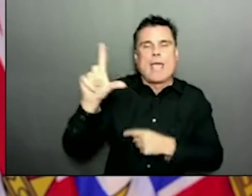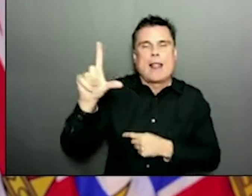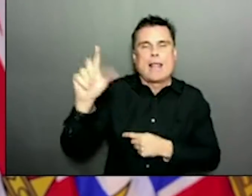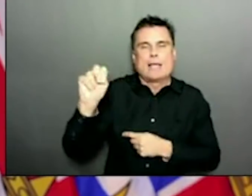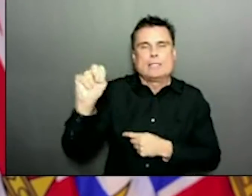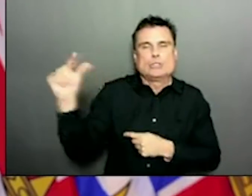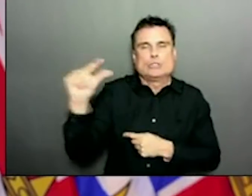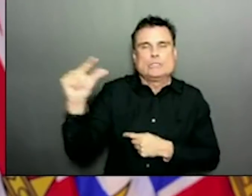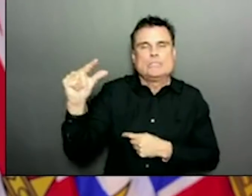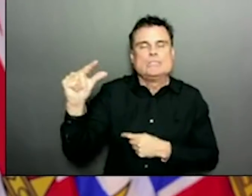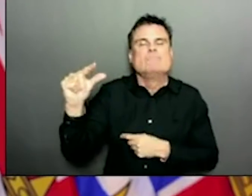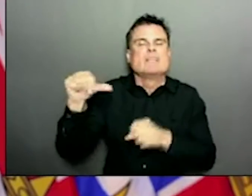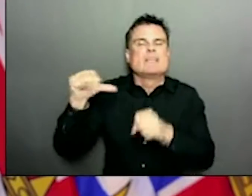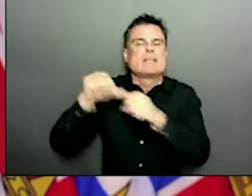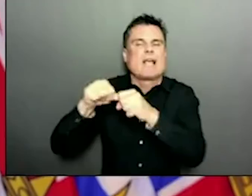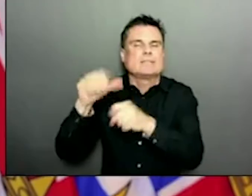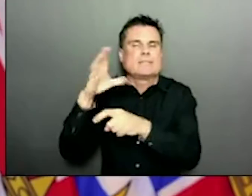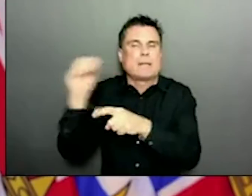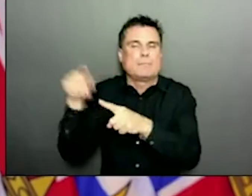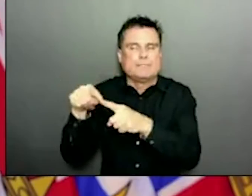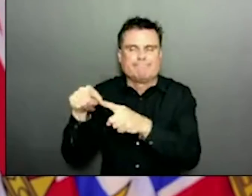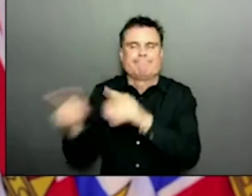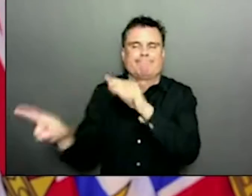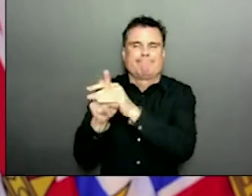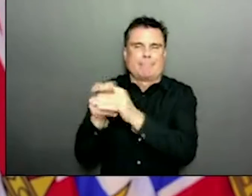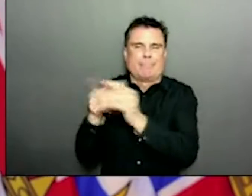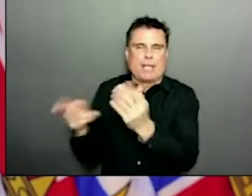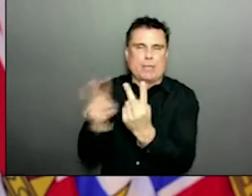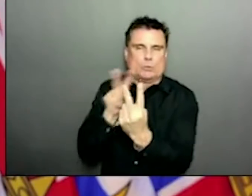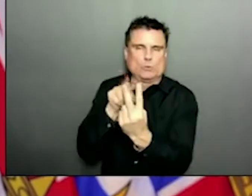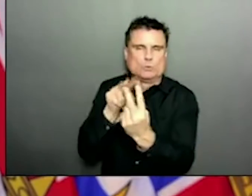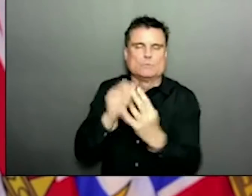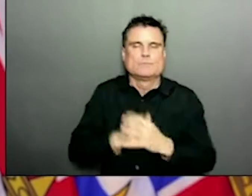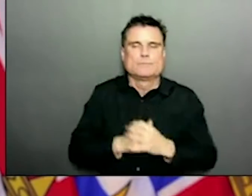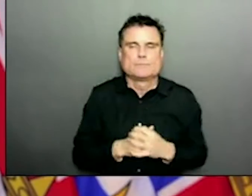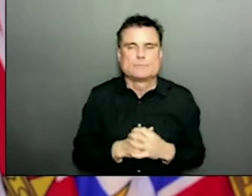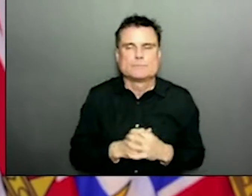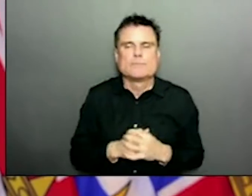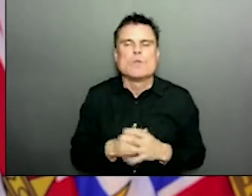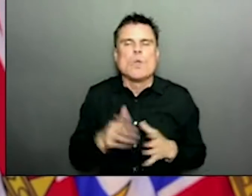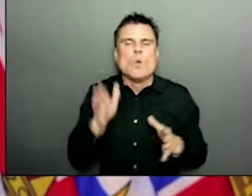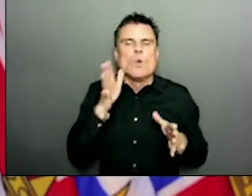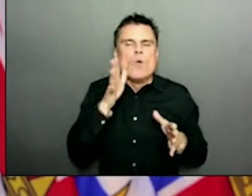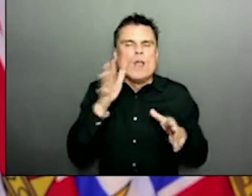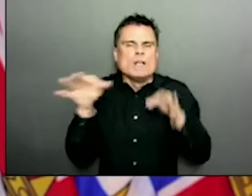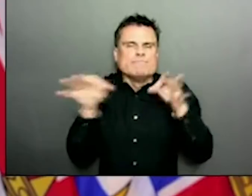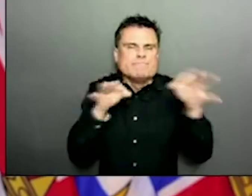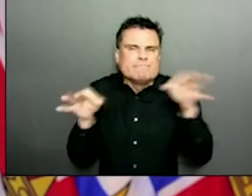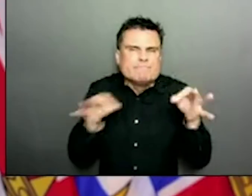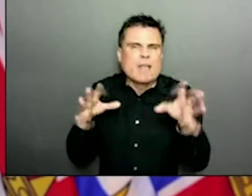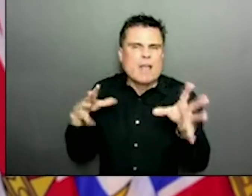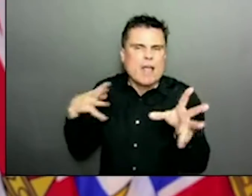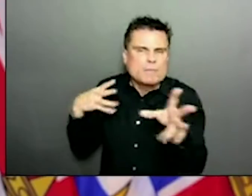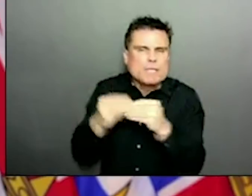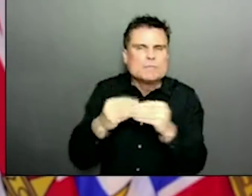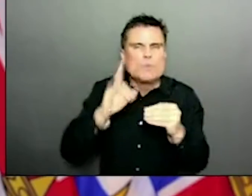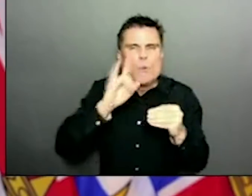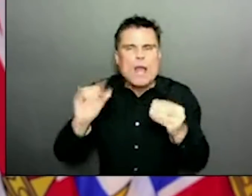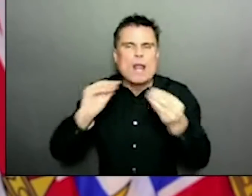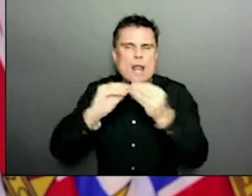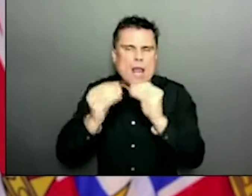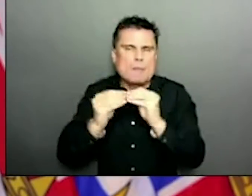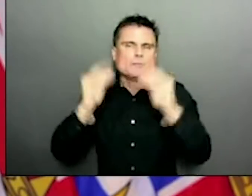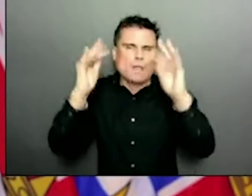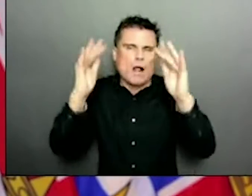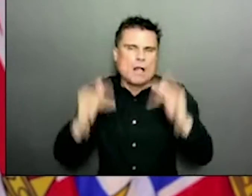of the progress over the last month and where we are in the pandemic right now. On a positive note, of course,